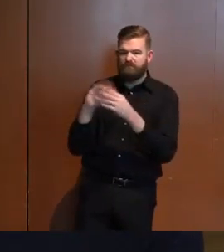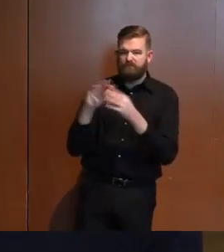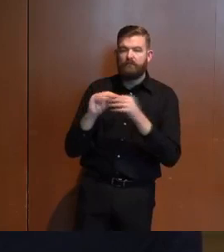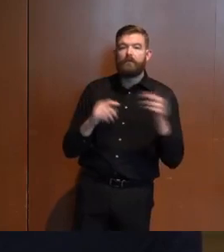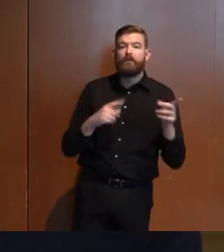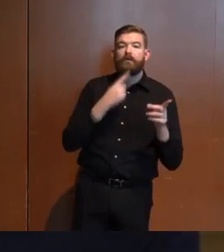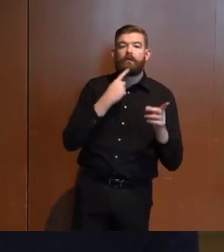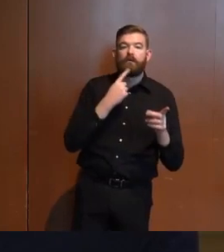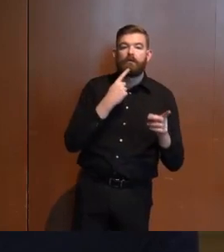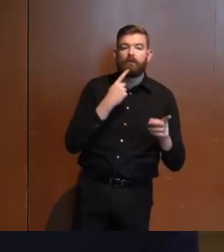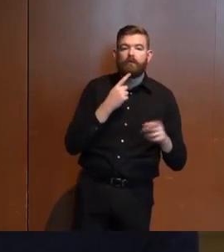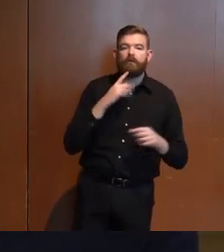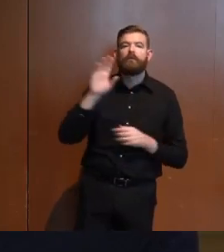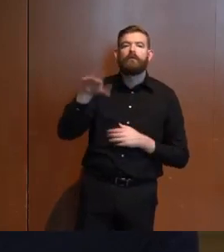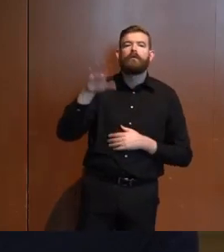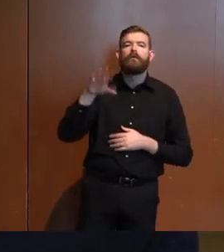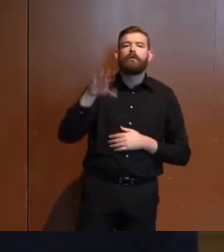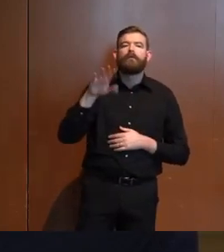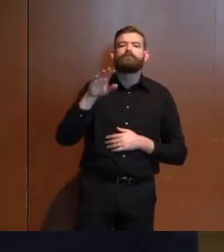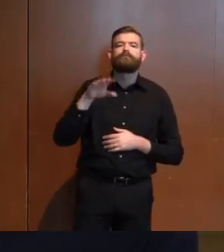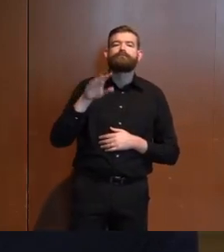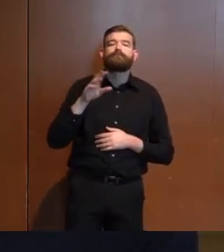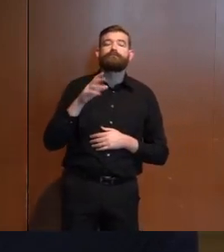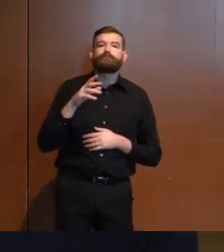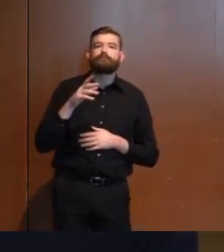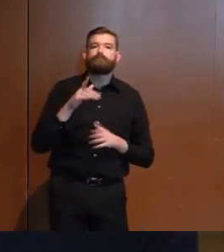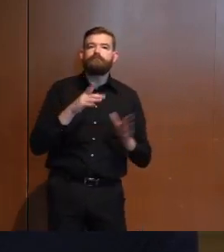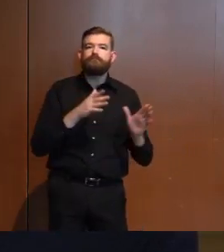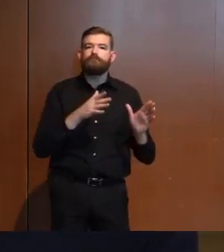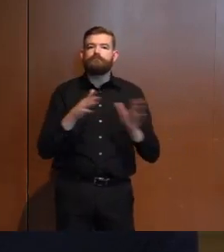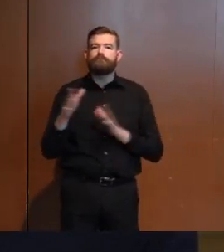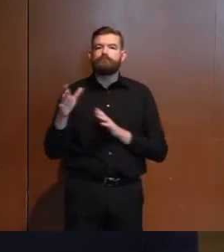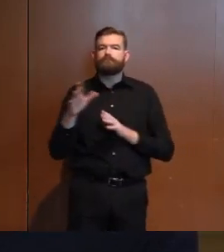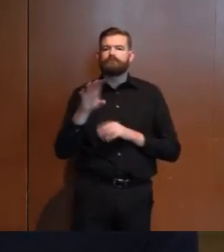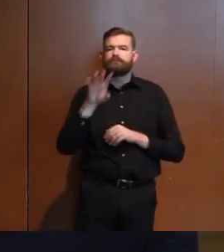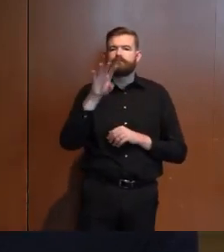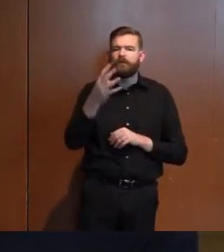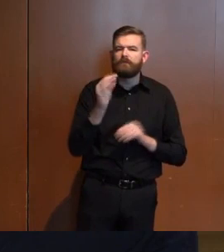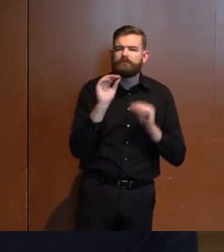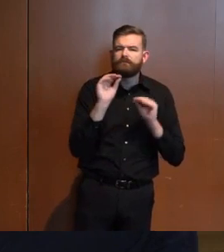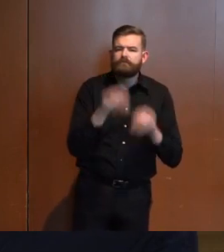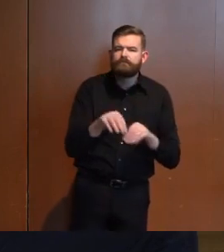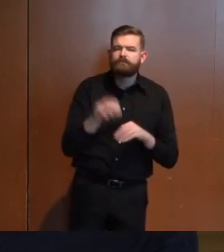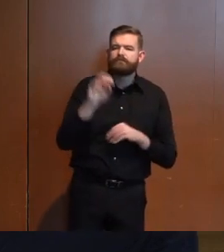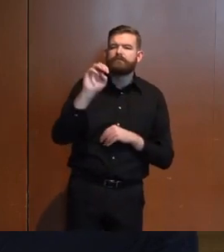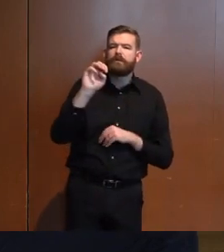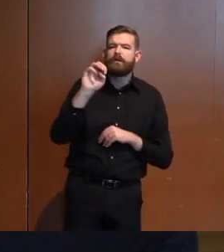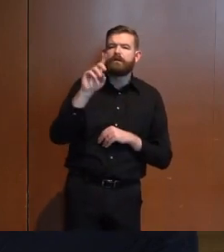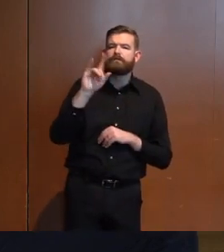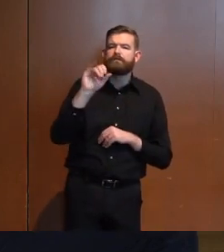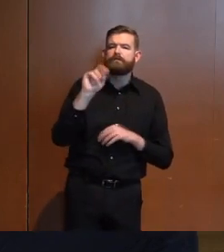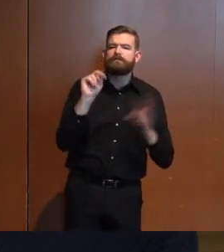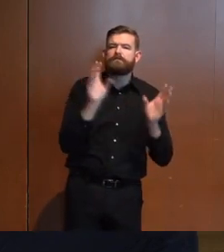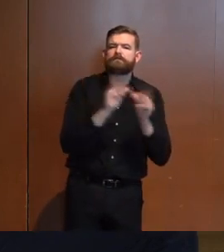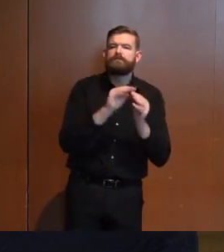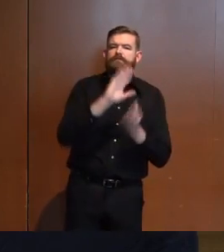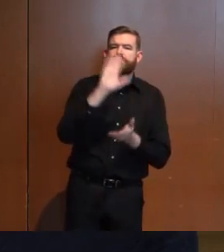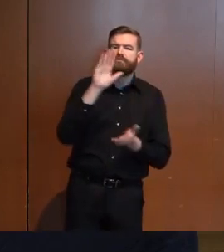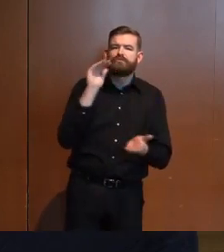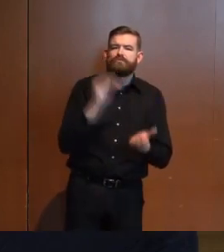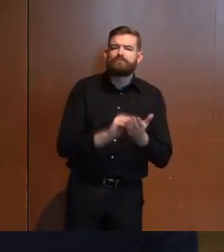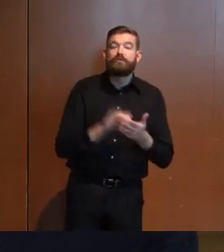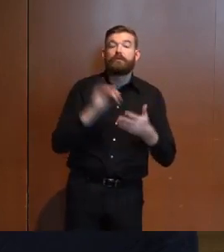the Edison Center, Jersey Convention Center, so that will have 2 is our planning guidance that we've gotten. And